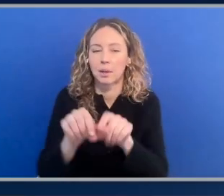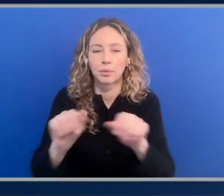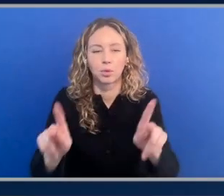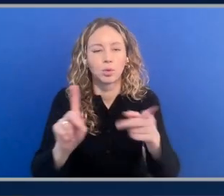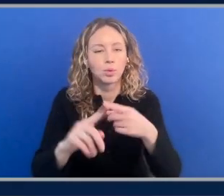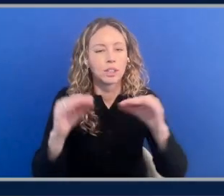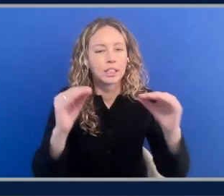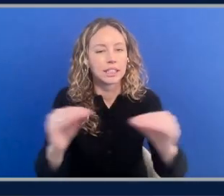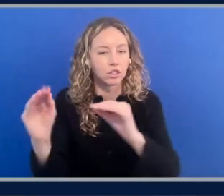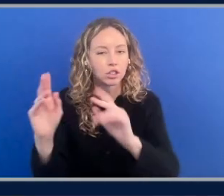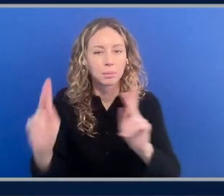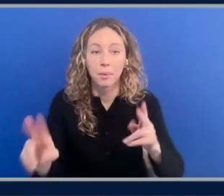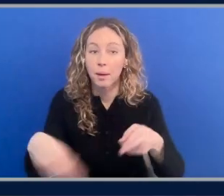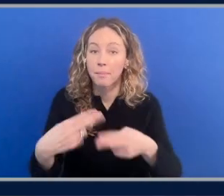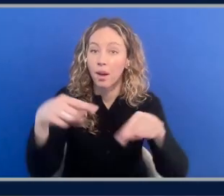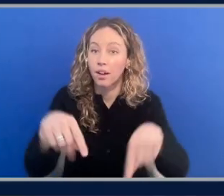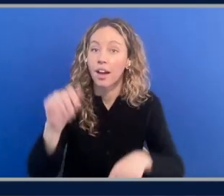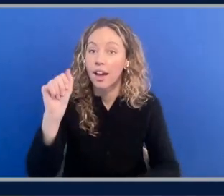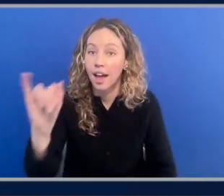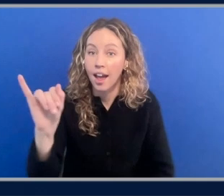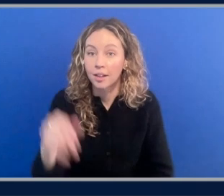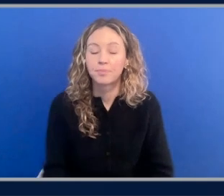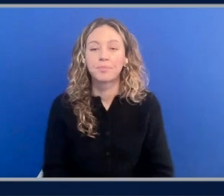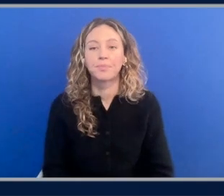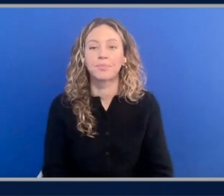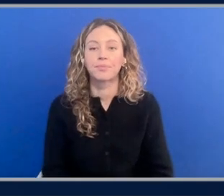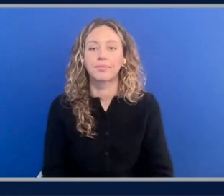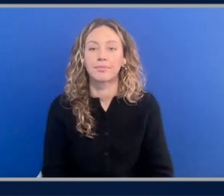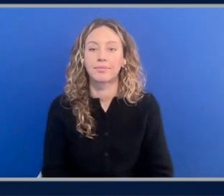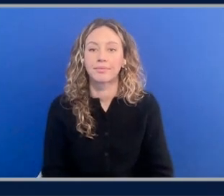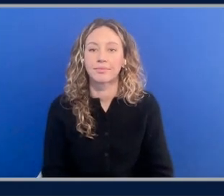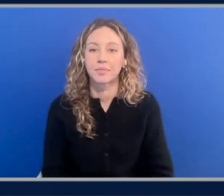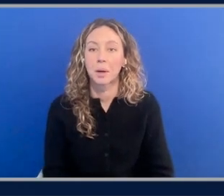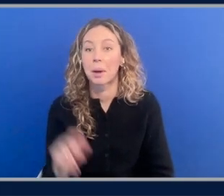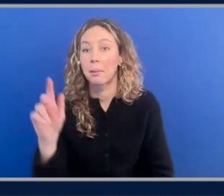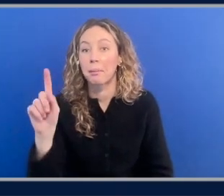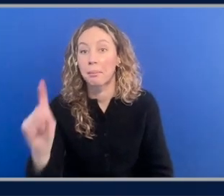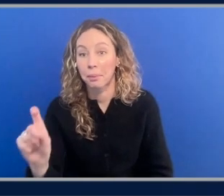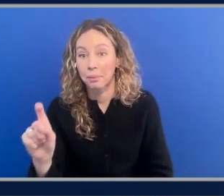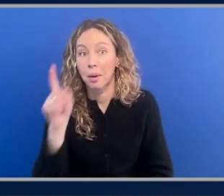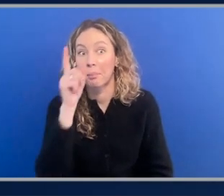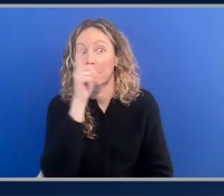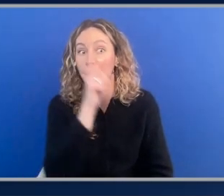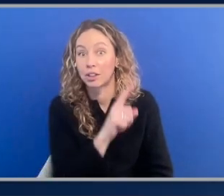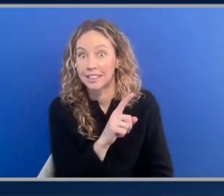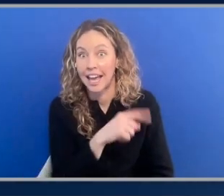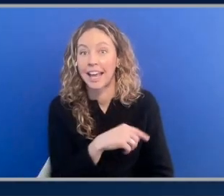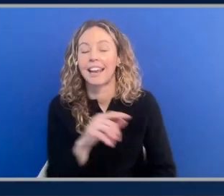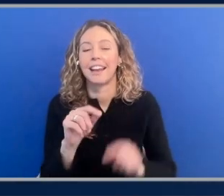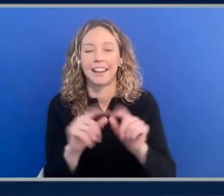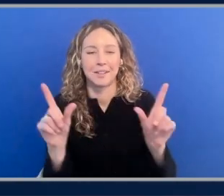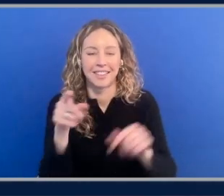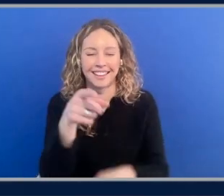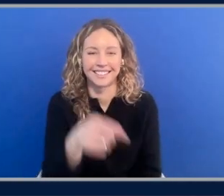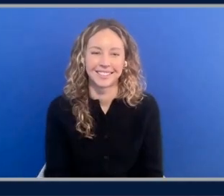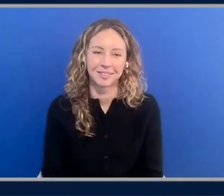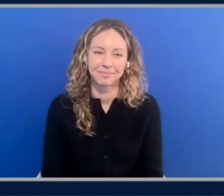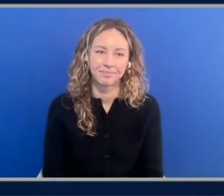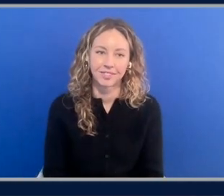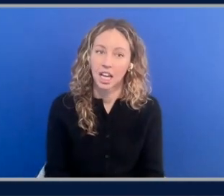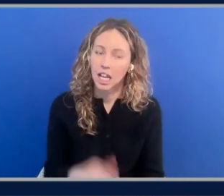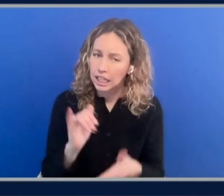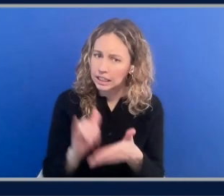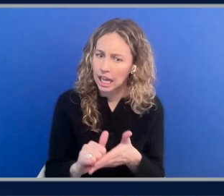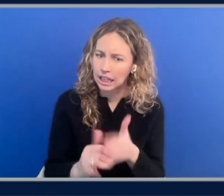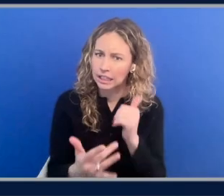bit about AI. I'm going to hover over the enroll button. I'm going to boop it, and that boop, it's going to pretend like I booped it, and there we go. Is that the technical term, a boop? A